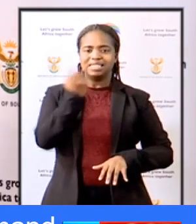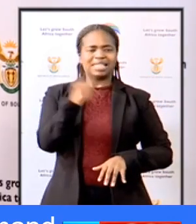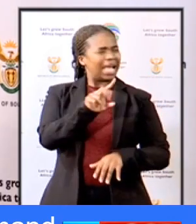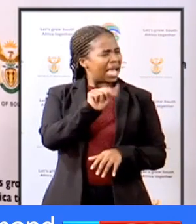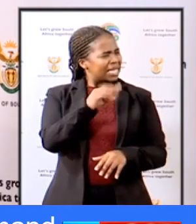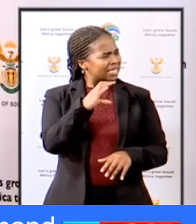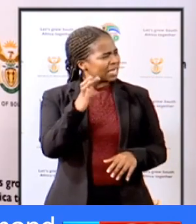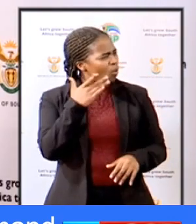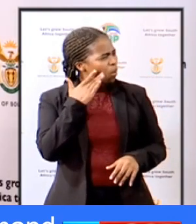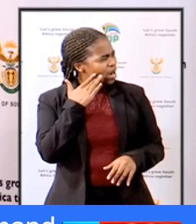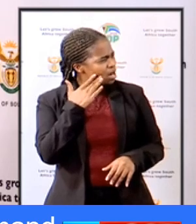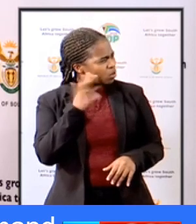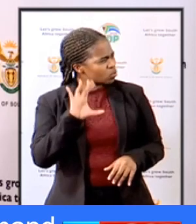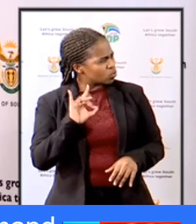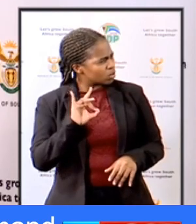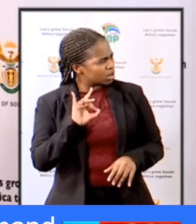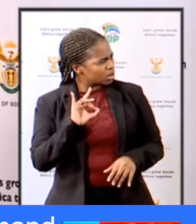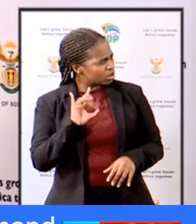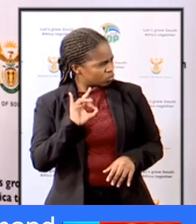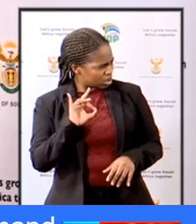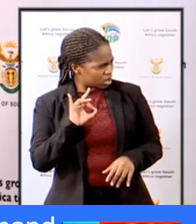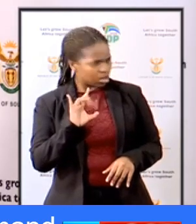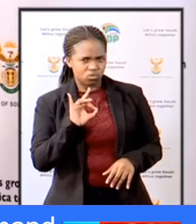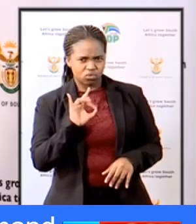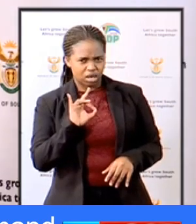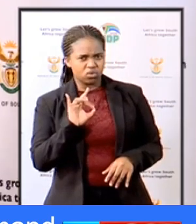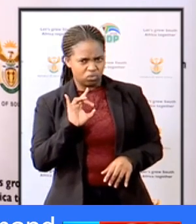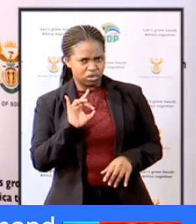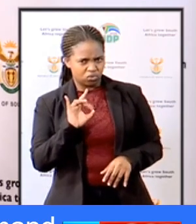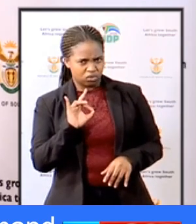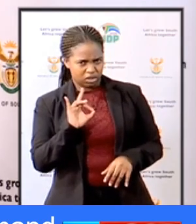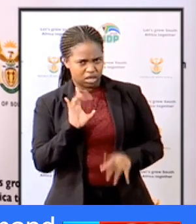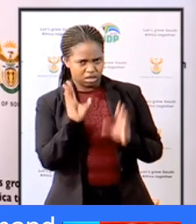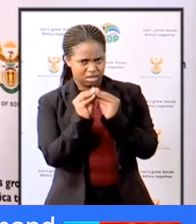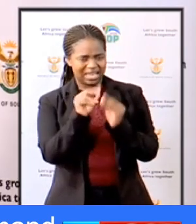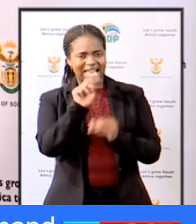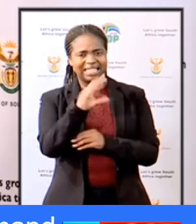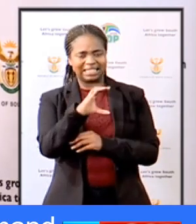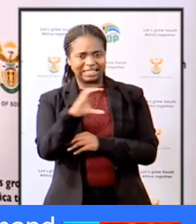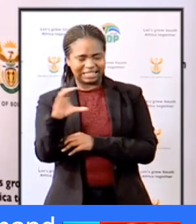When did we have the NCC? On Tuesday. On Tuesday,